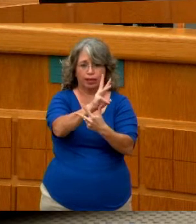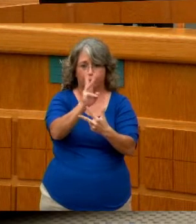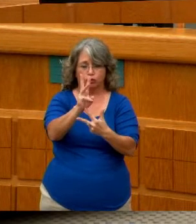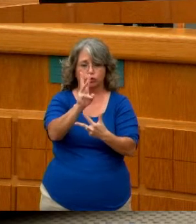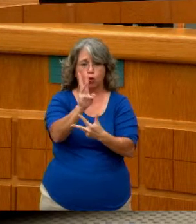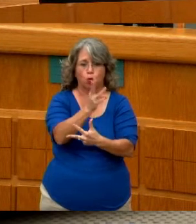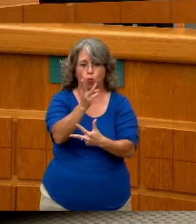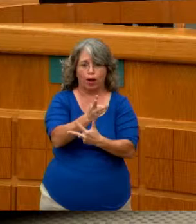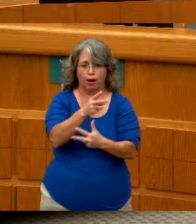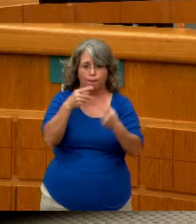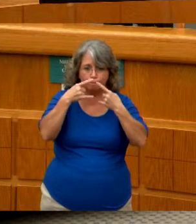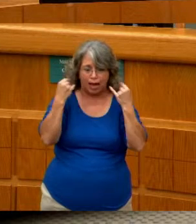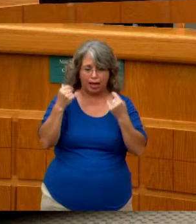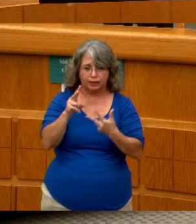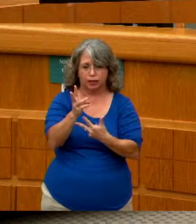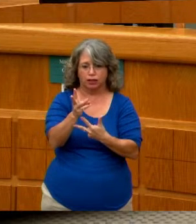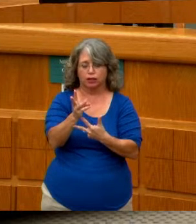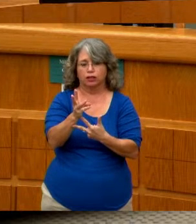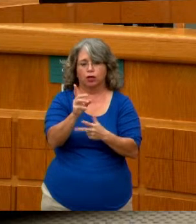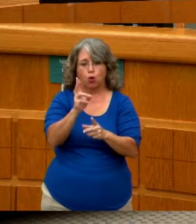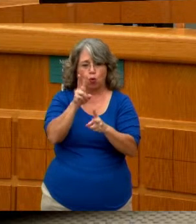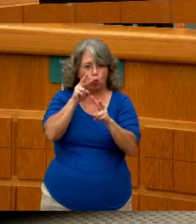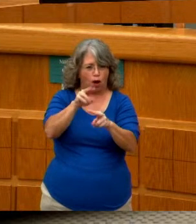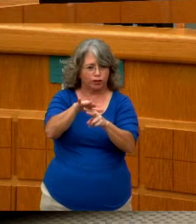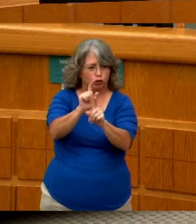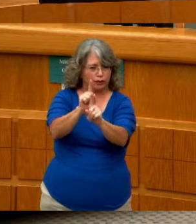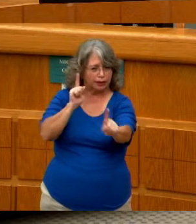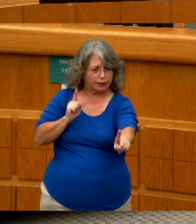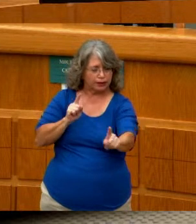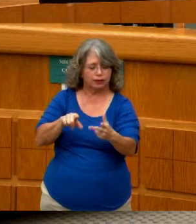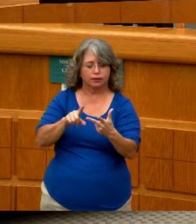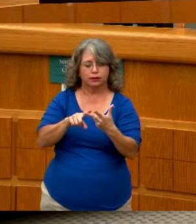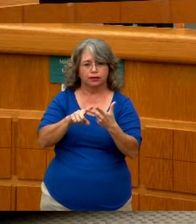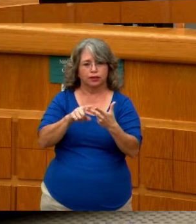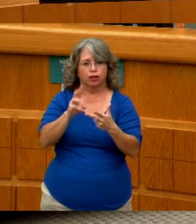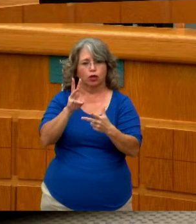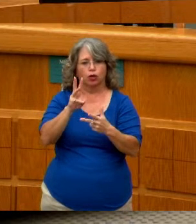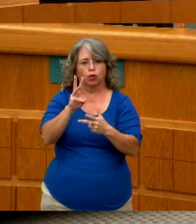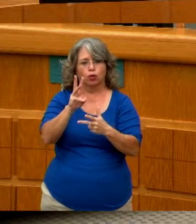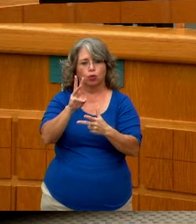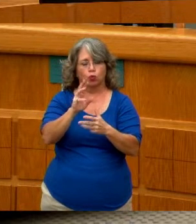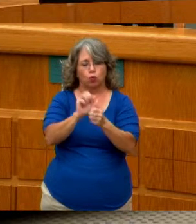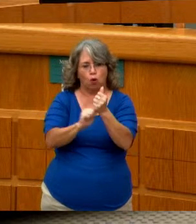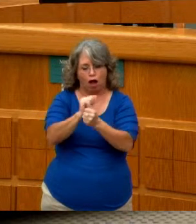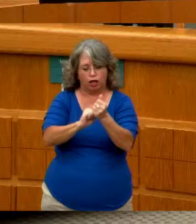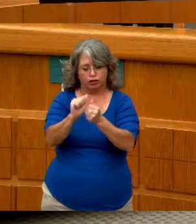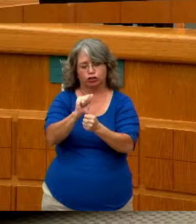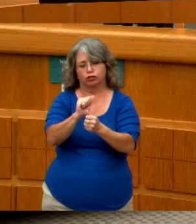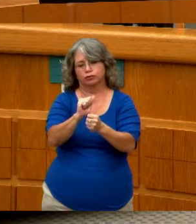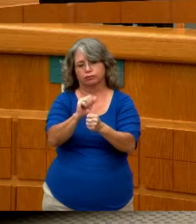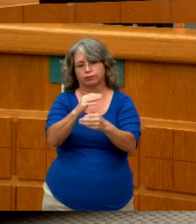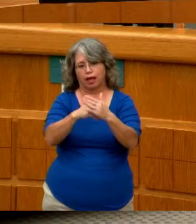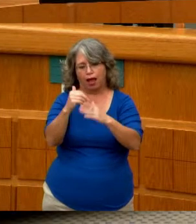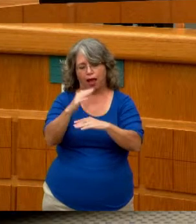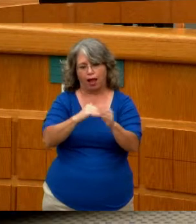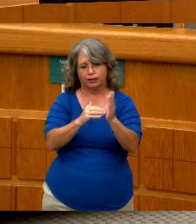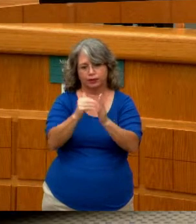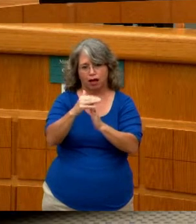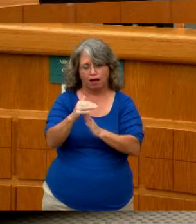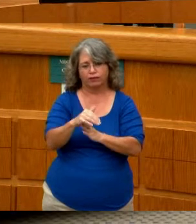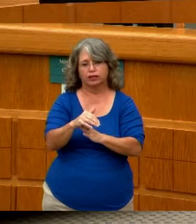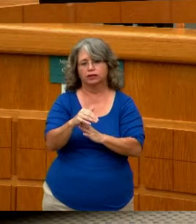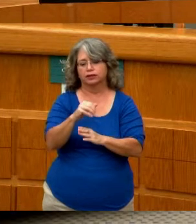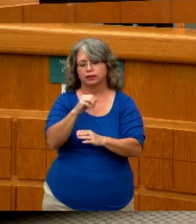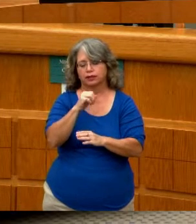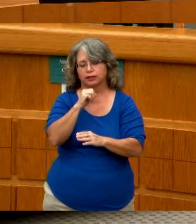your 3 W's, wearing your mask, watching your distance, and washing your hands often, as well as disinfecting